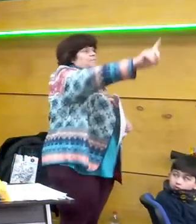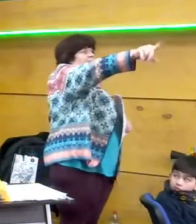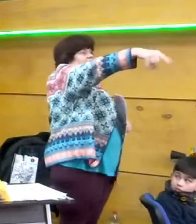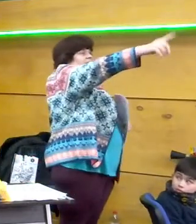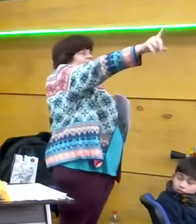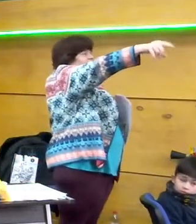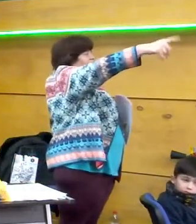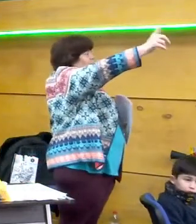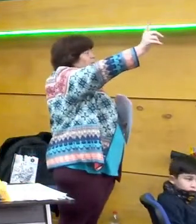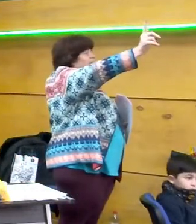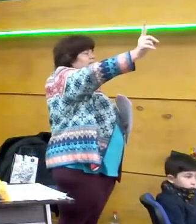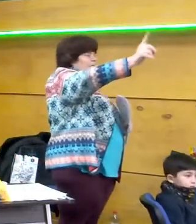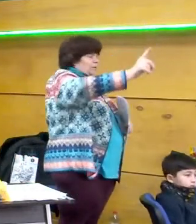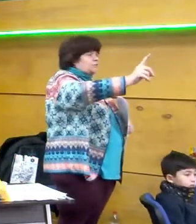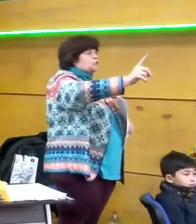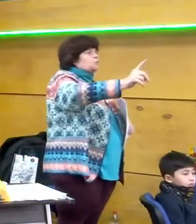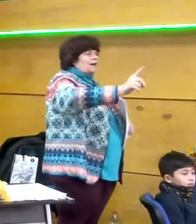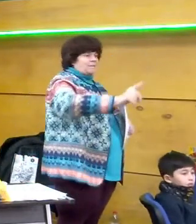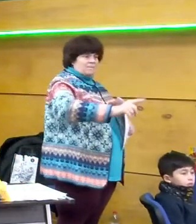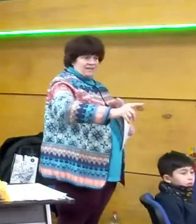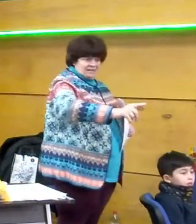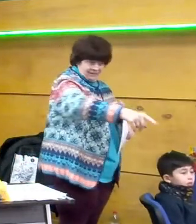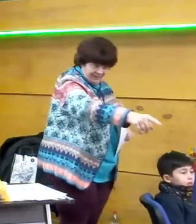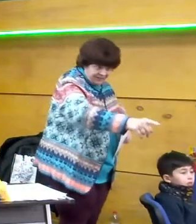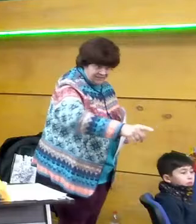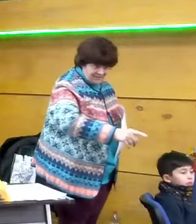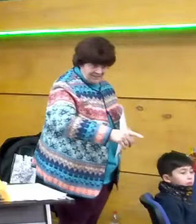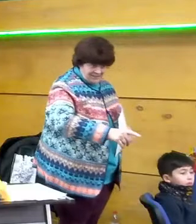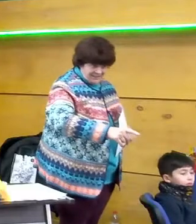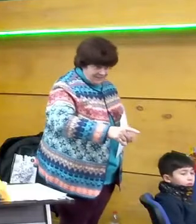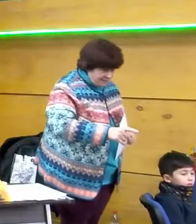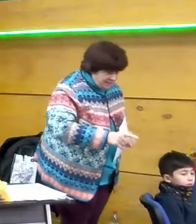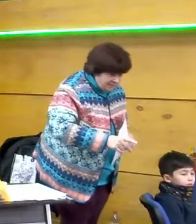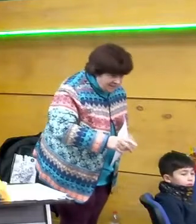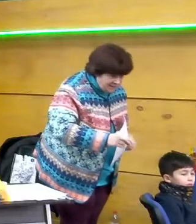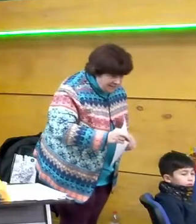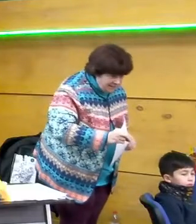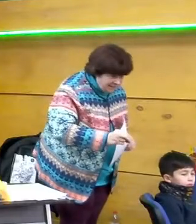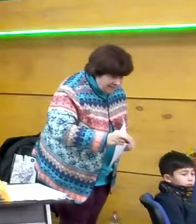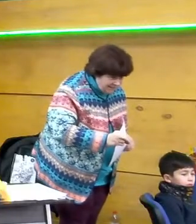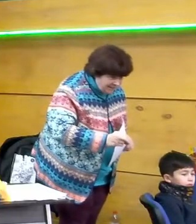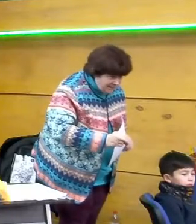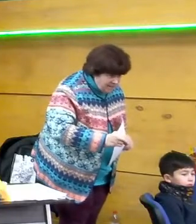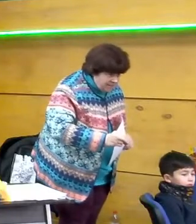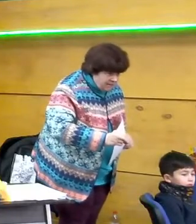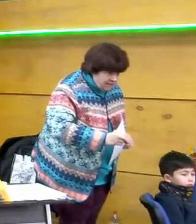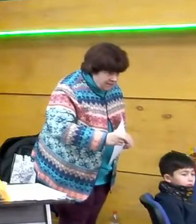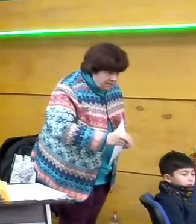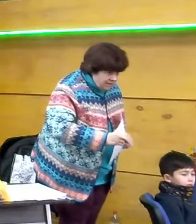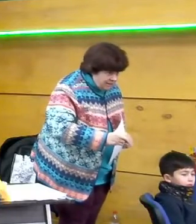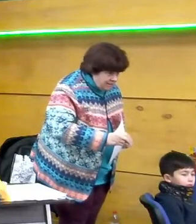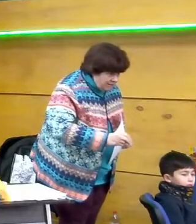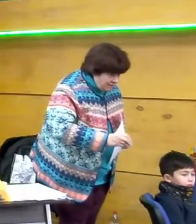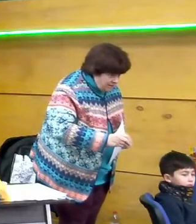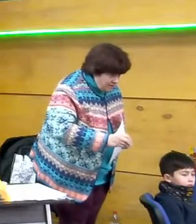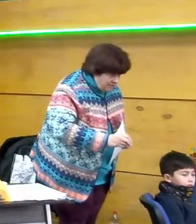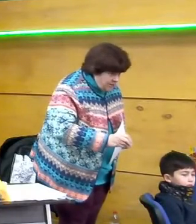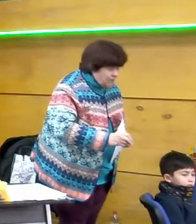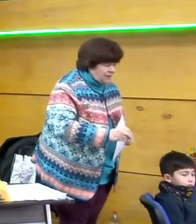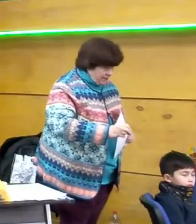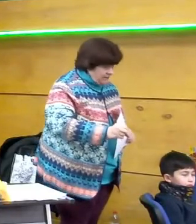what duets mean? Anybody? What does duet mean? Yes? One is